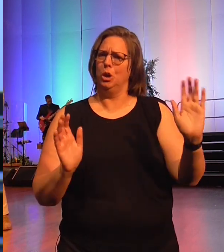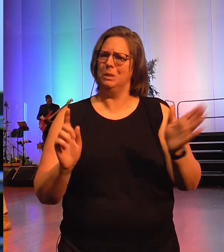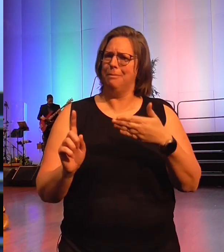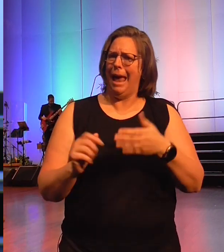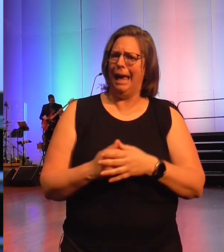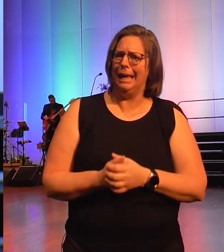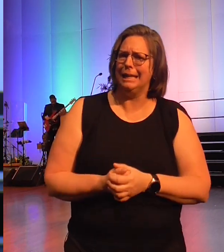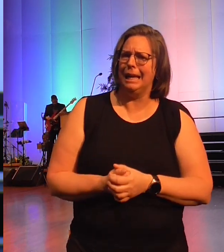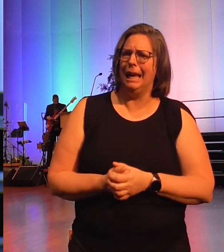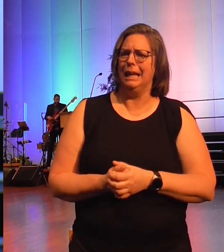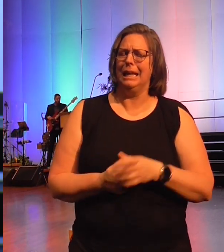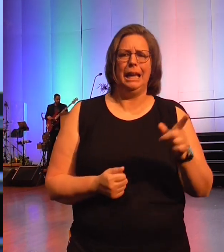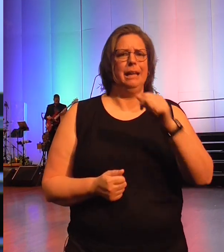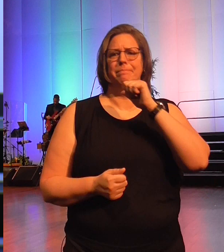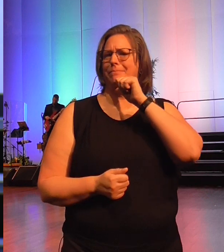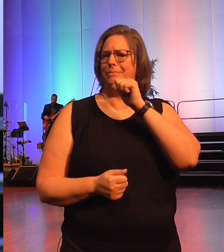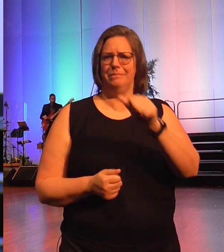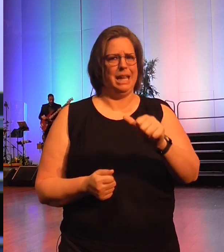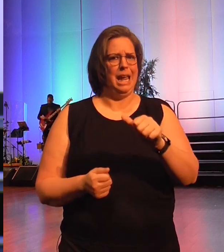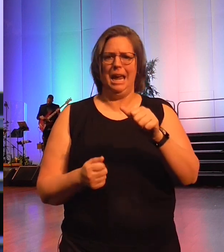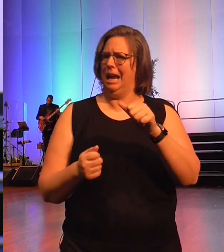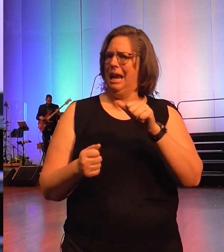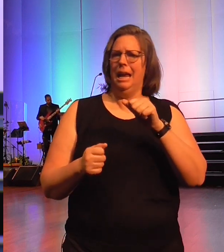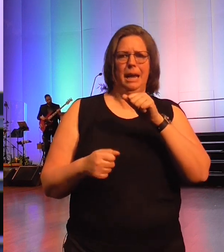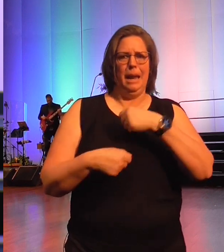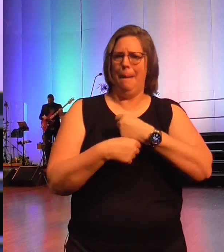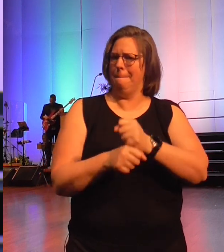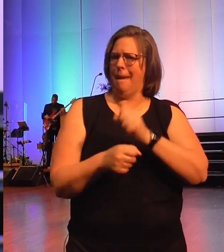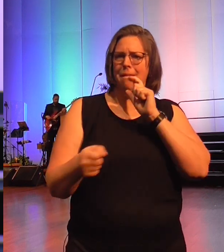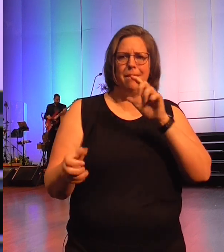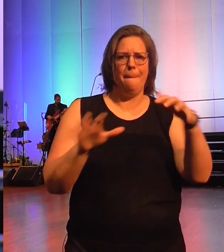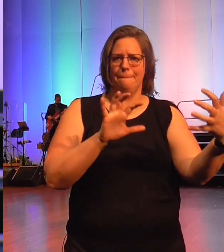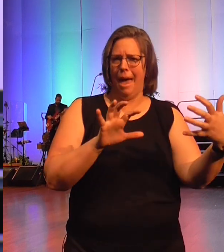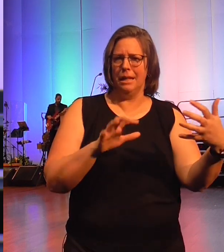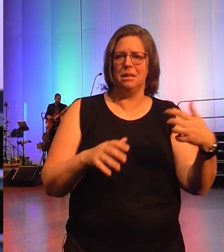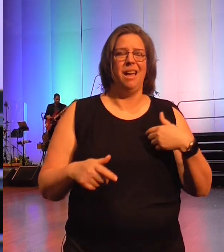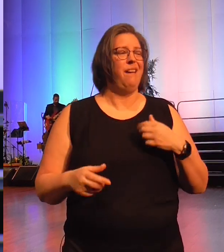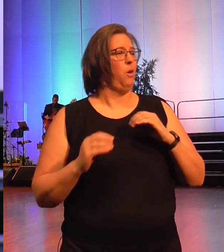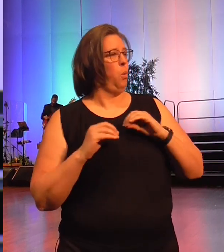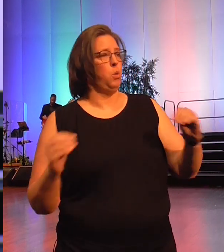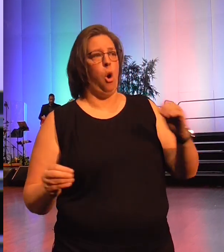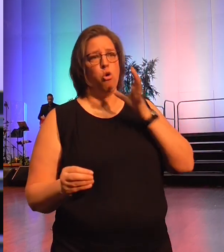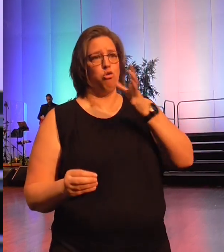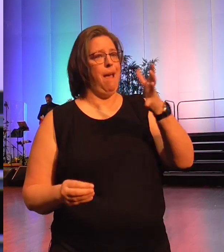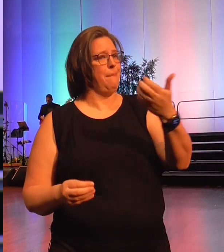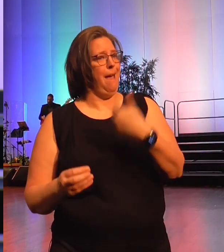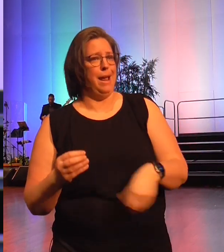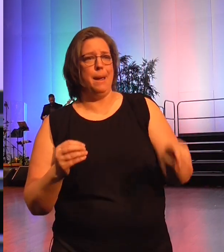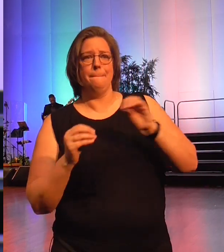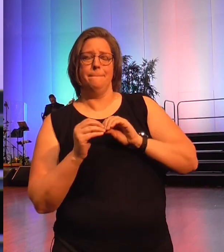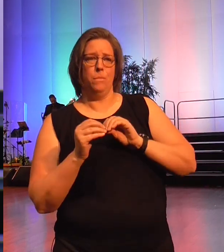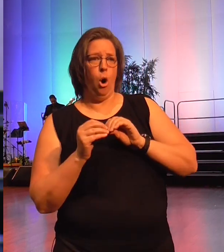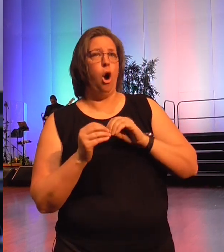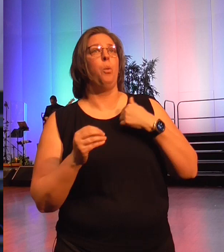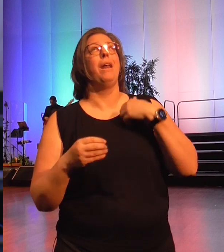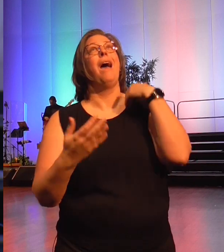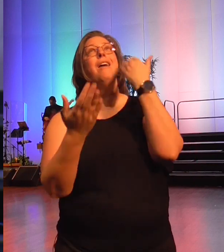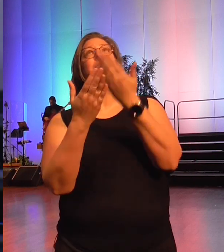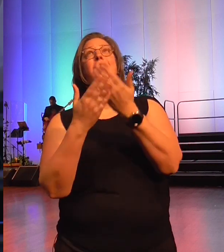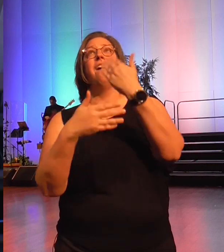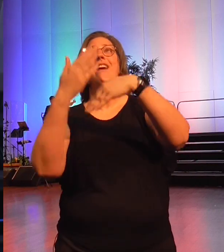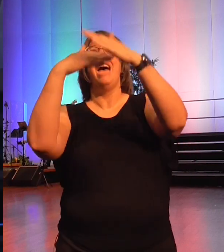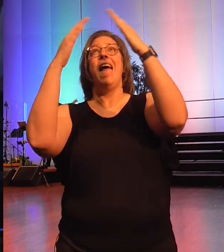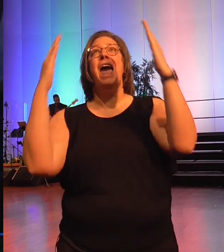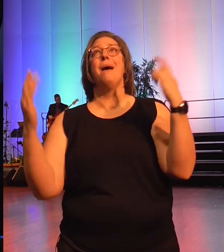didn't drop no apple core, but I don't have Grandma anymore. When I get to heaven, I'll look